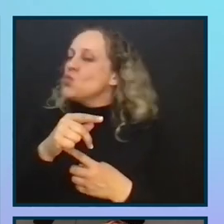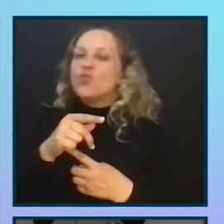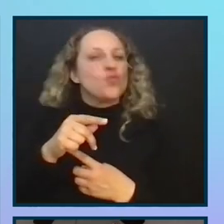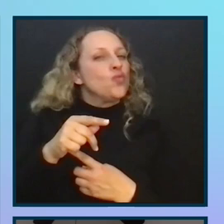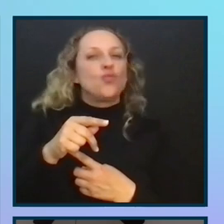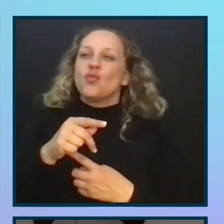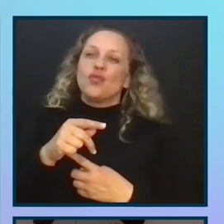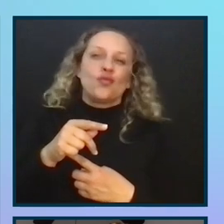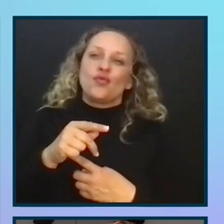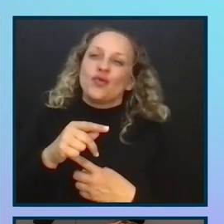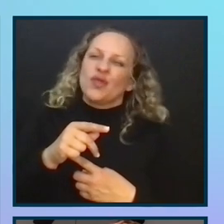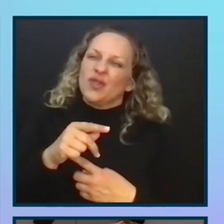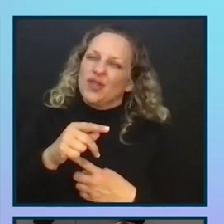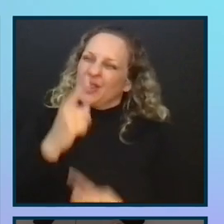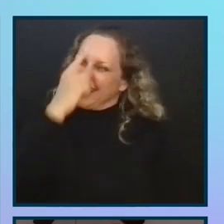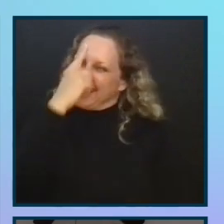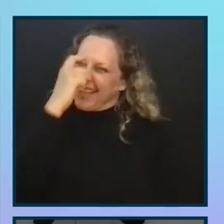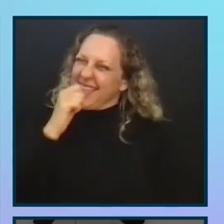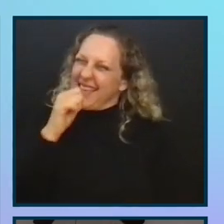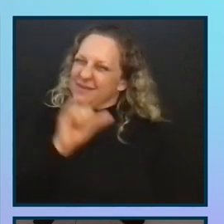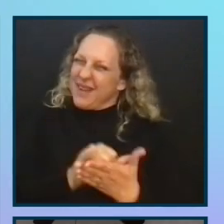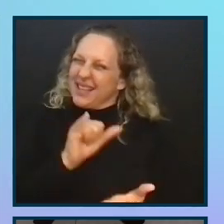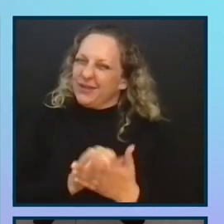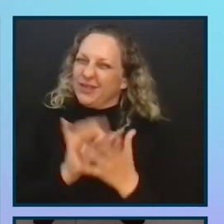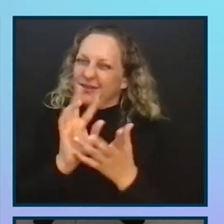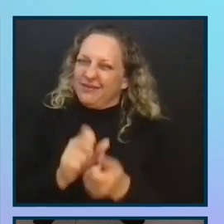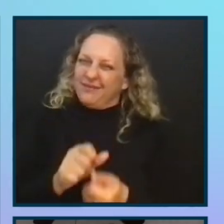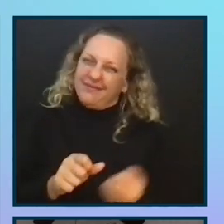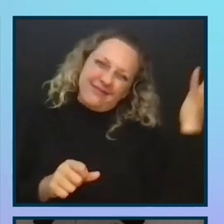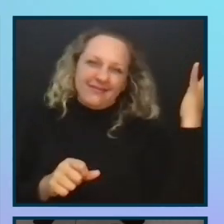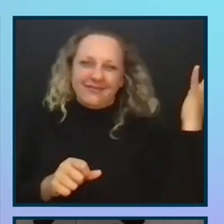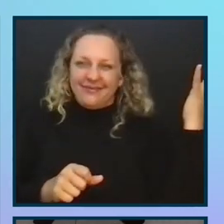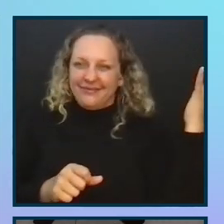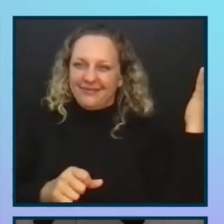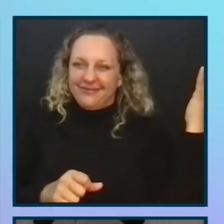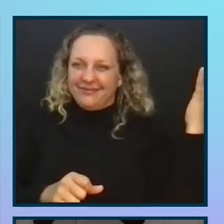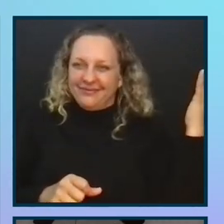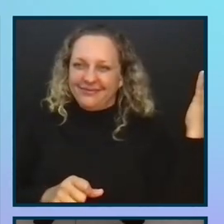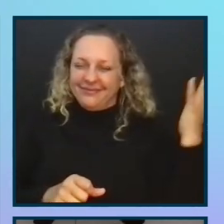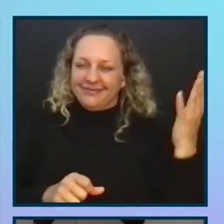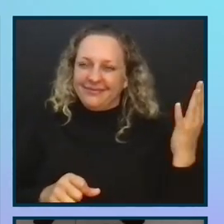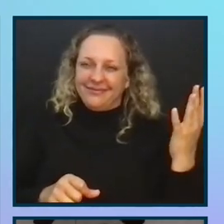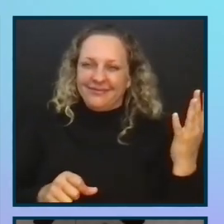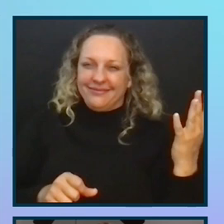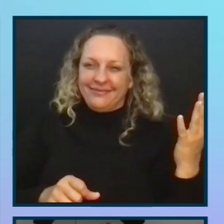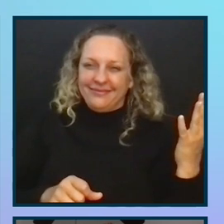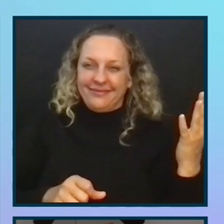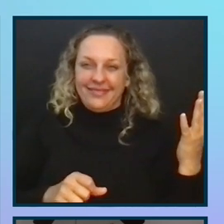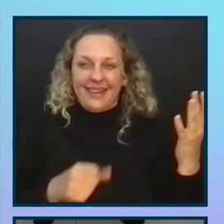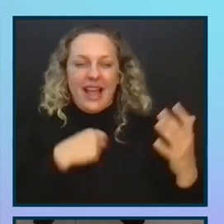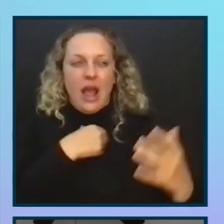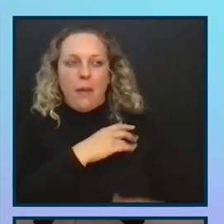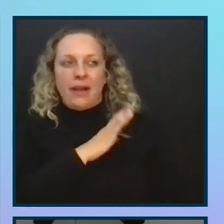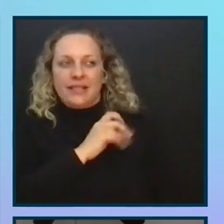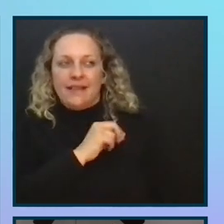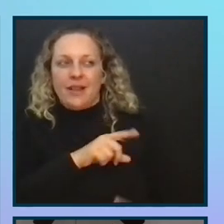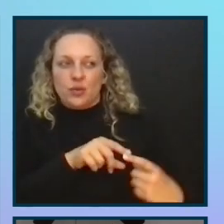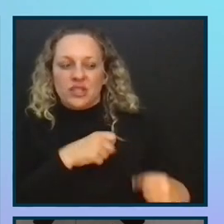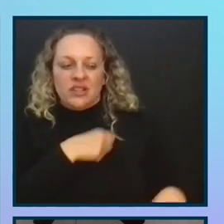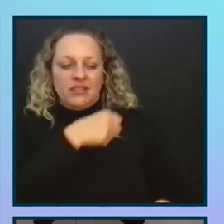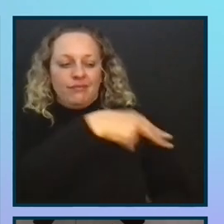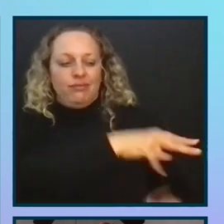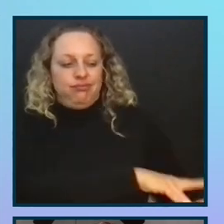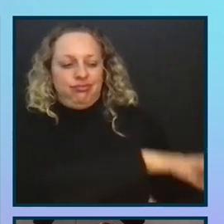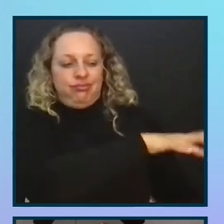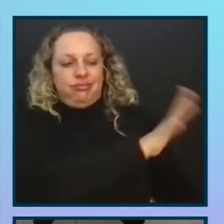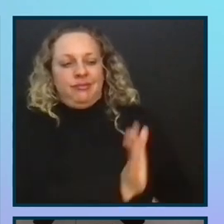Nope, that certainly doesn't seem right either. Yeah, let's toss that idea into the trash, along with my many miles of CVS receipts.